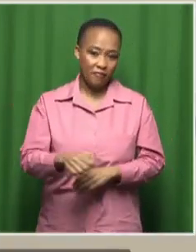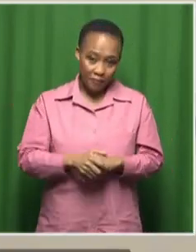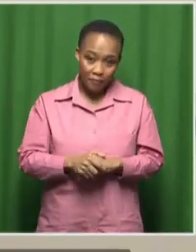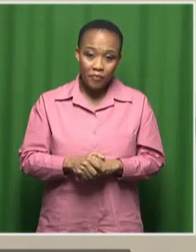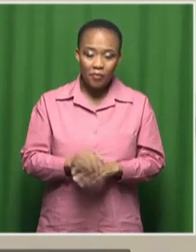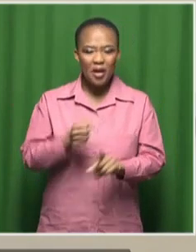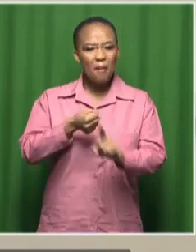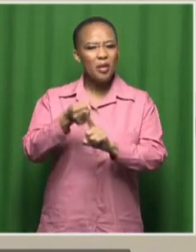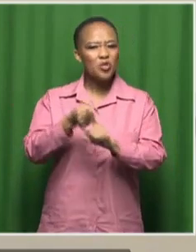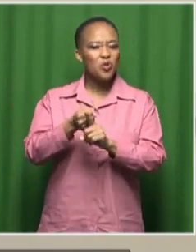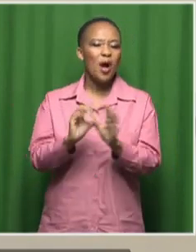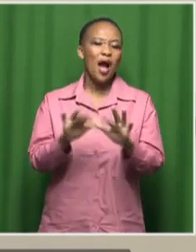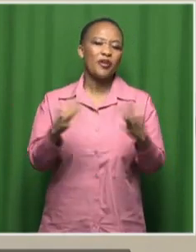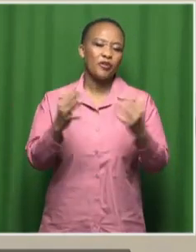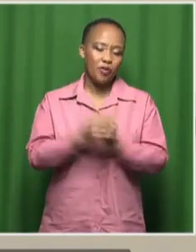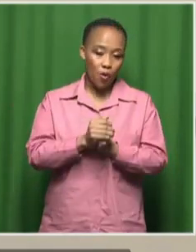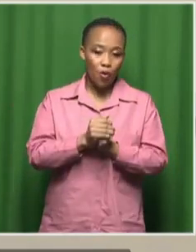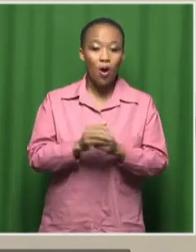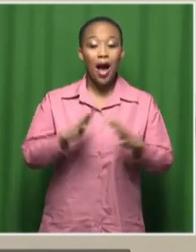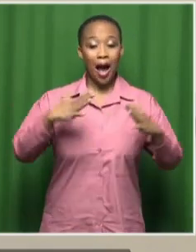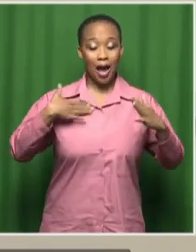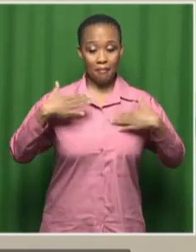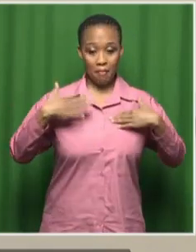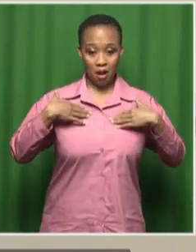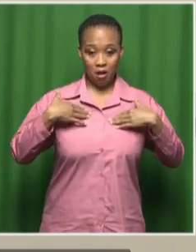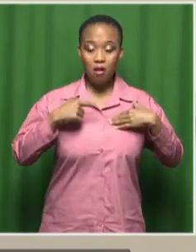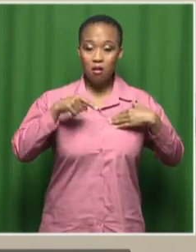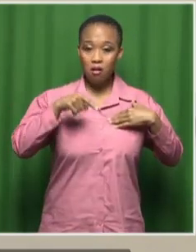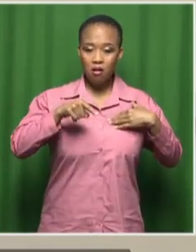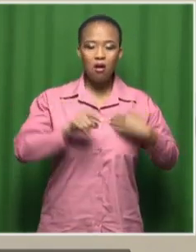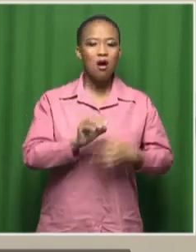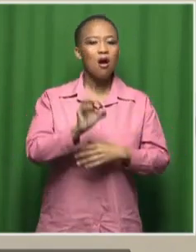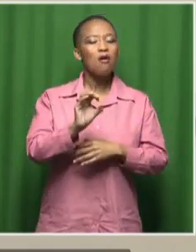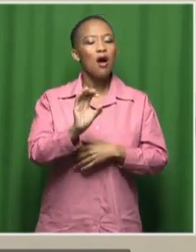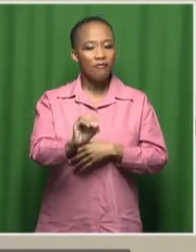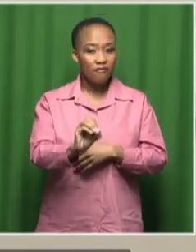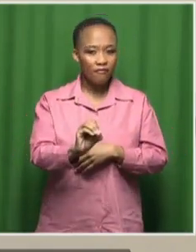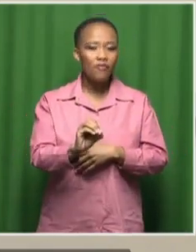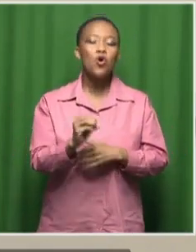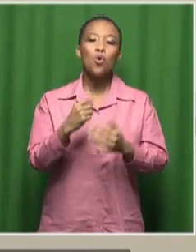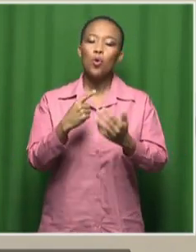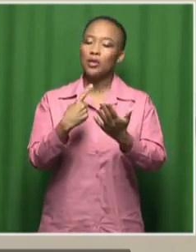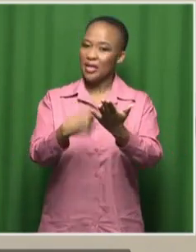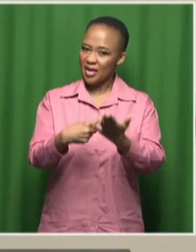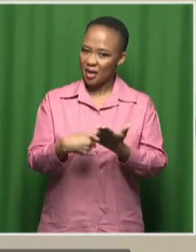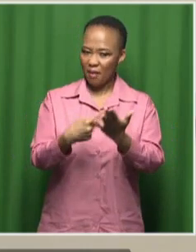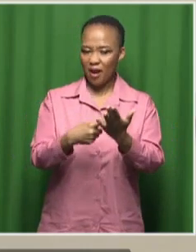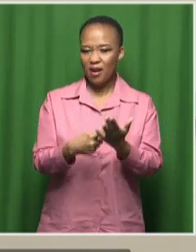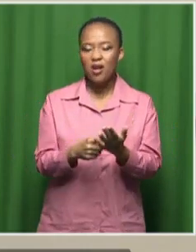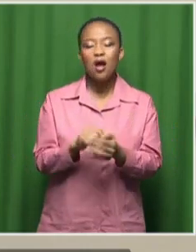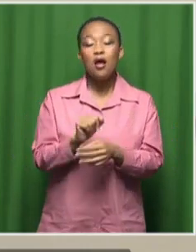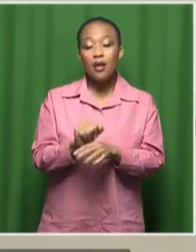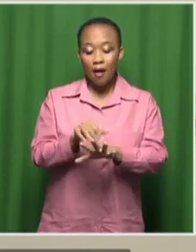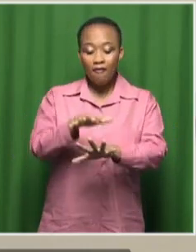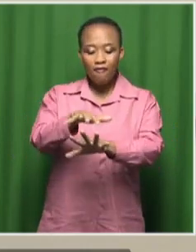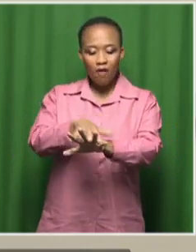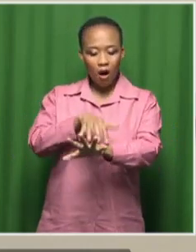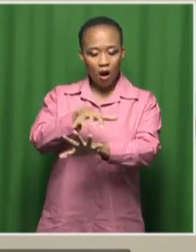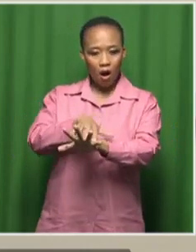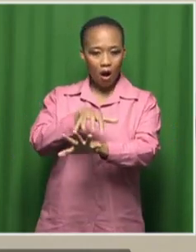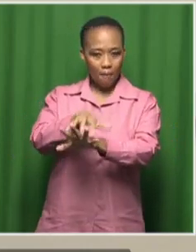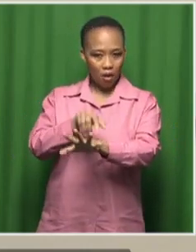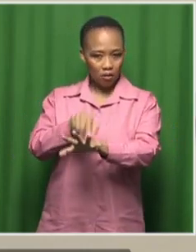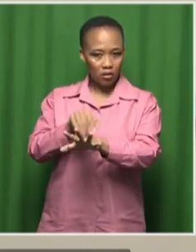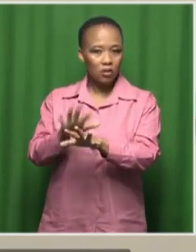that can be made are on the administrative part of that diesel rebate, so that not only farmers with capabilities of being able to